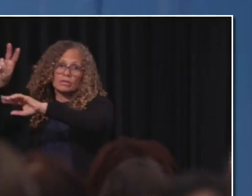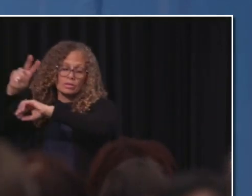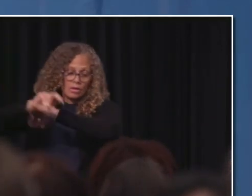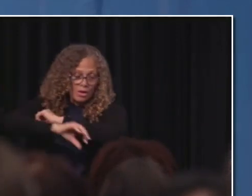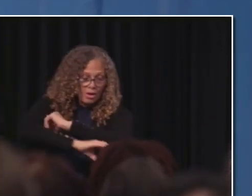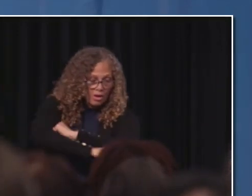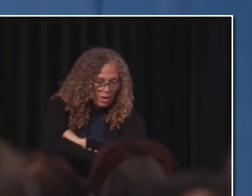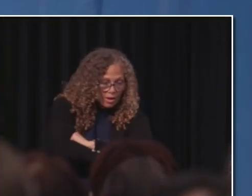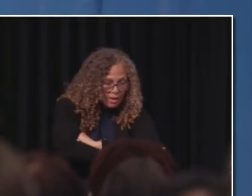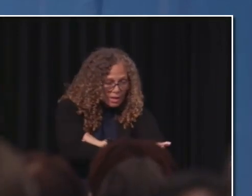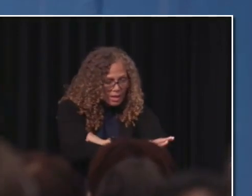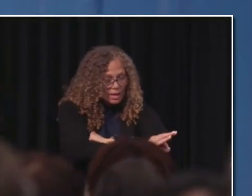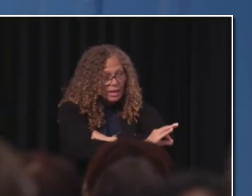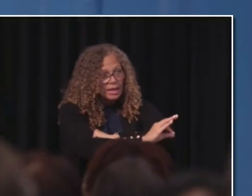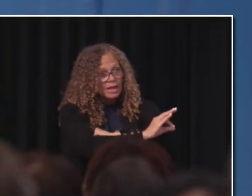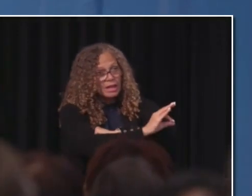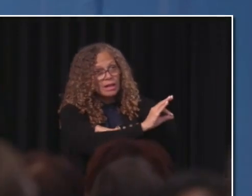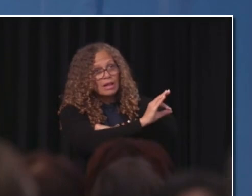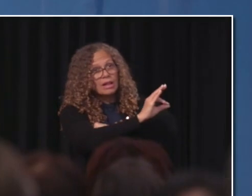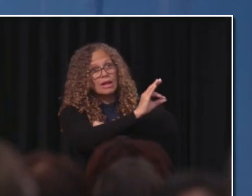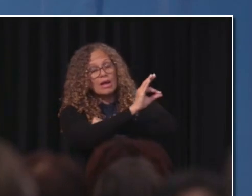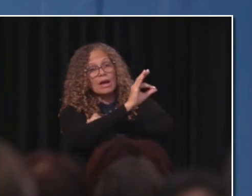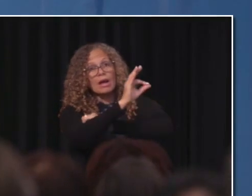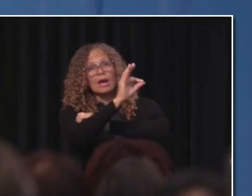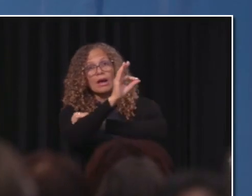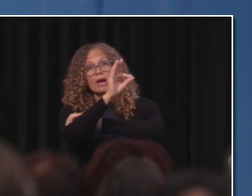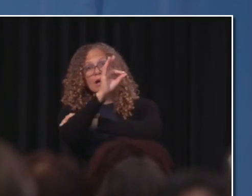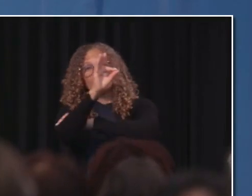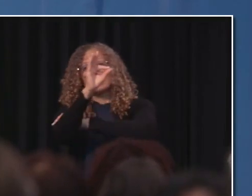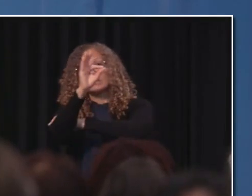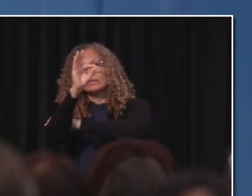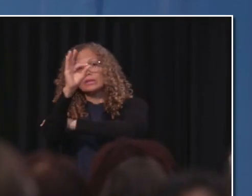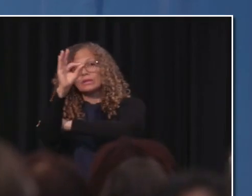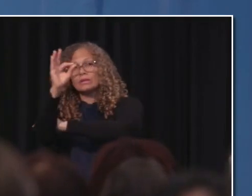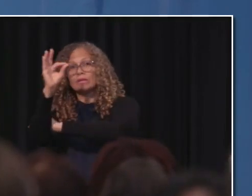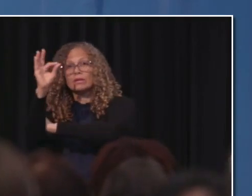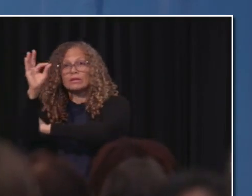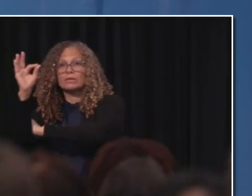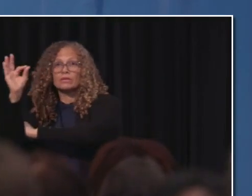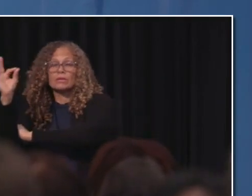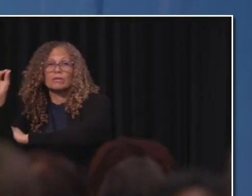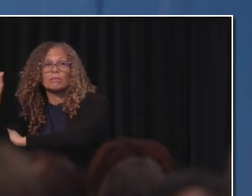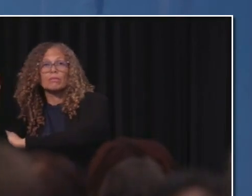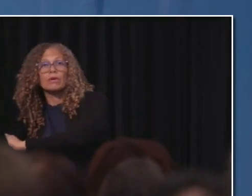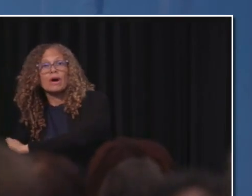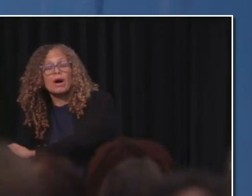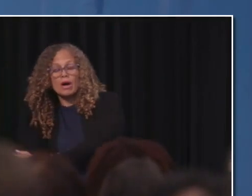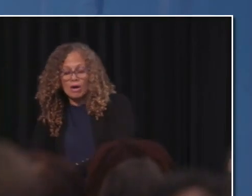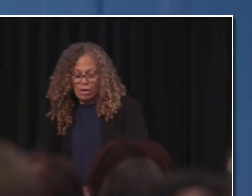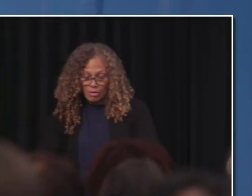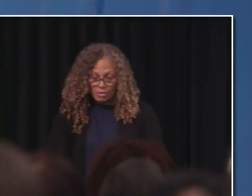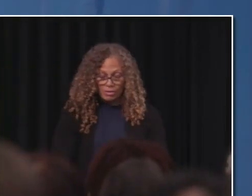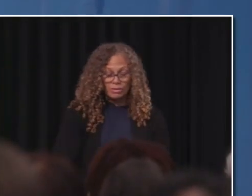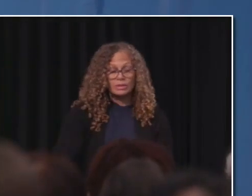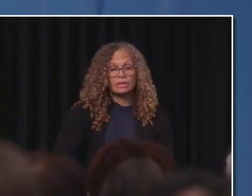dawn's early light what so proudly